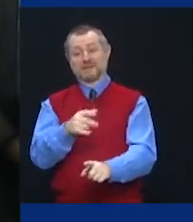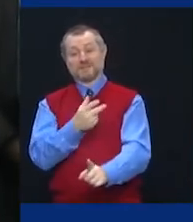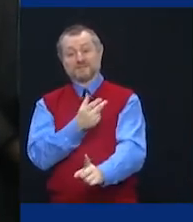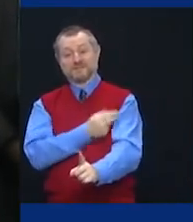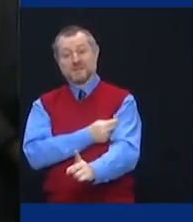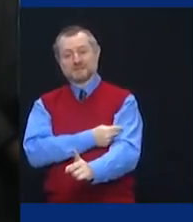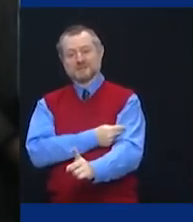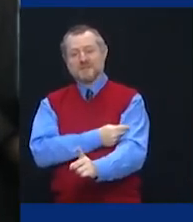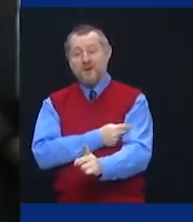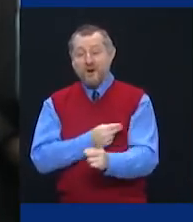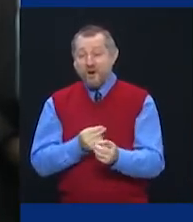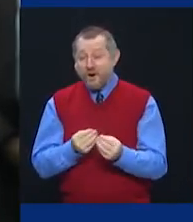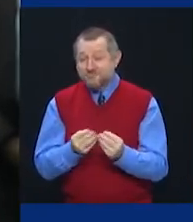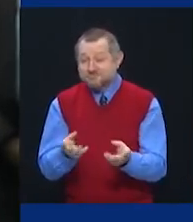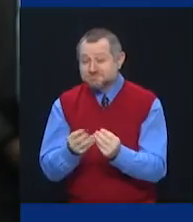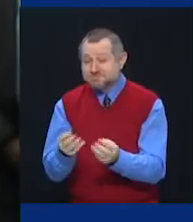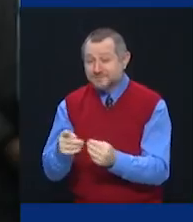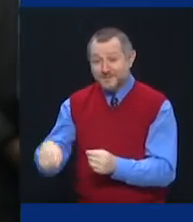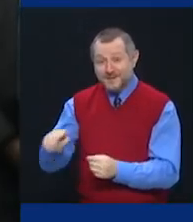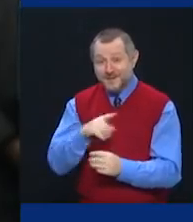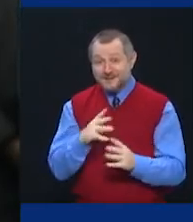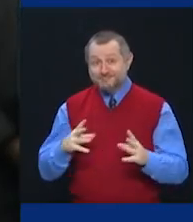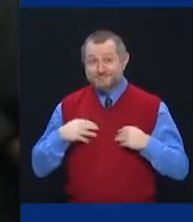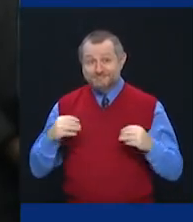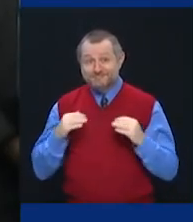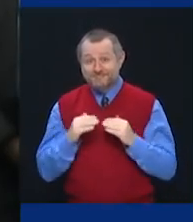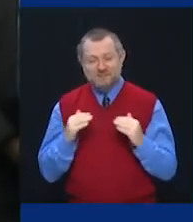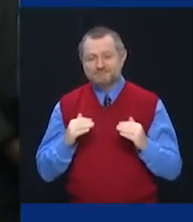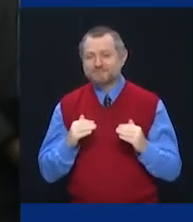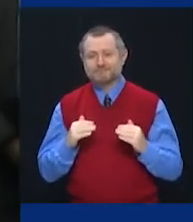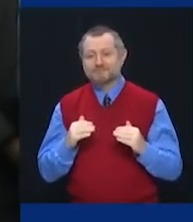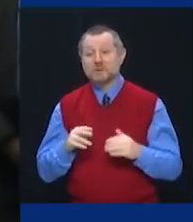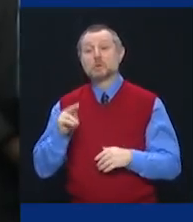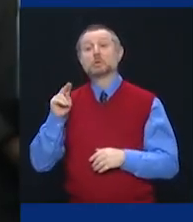or accepted fairly. New York City,